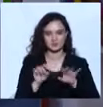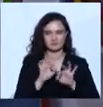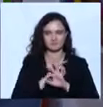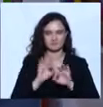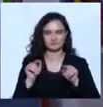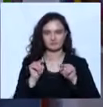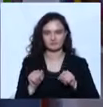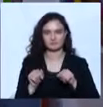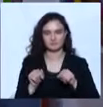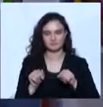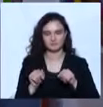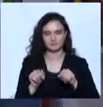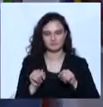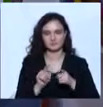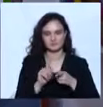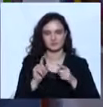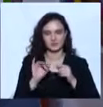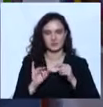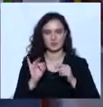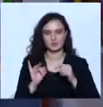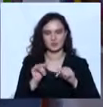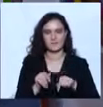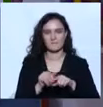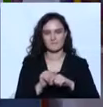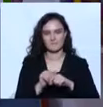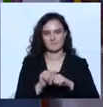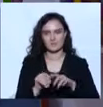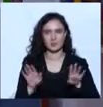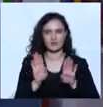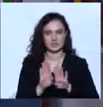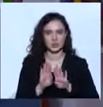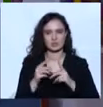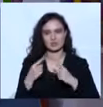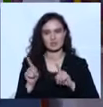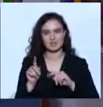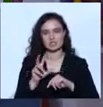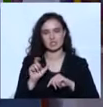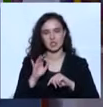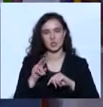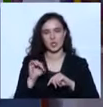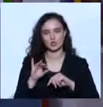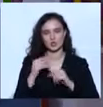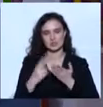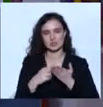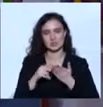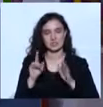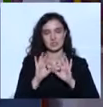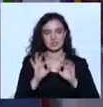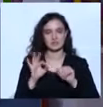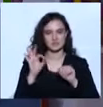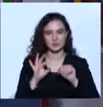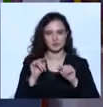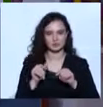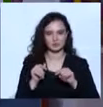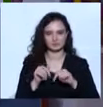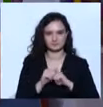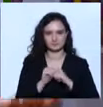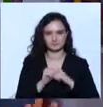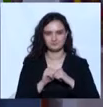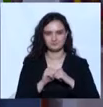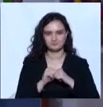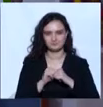great opposite story compared to the other Jack London book that we talked about. Right in